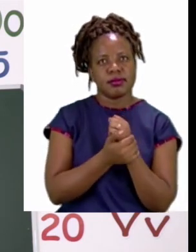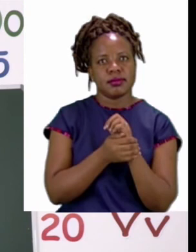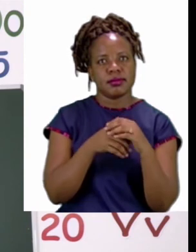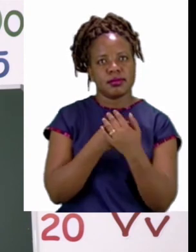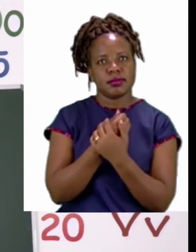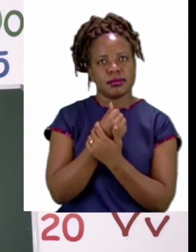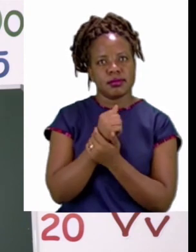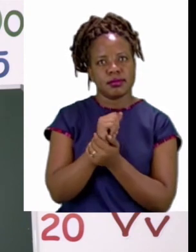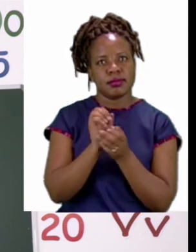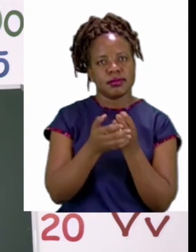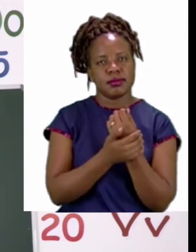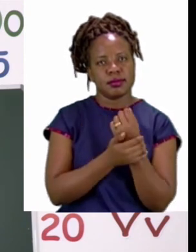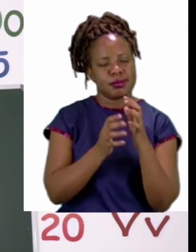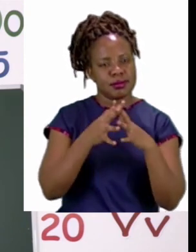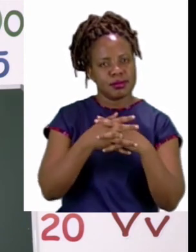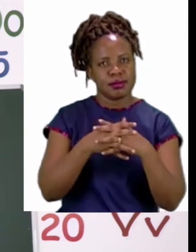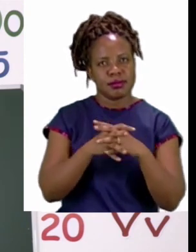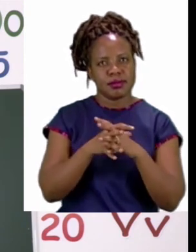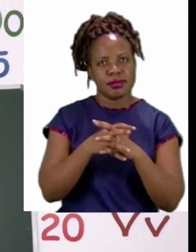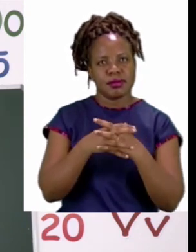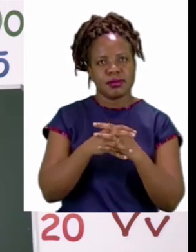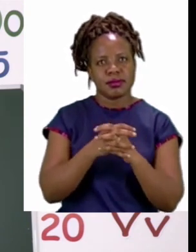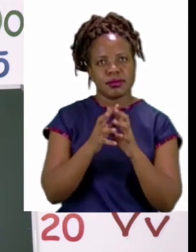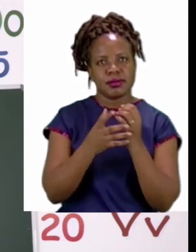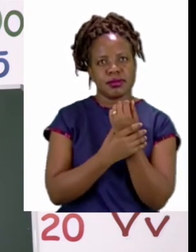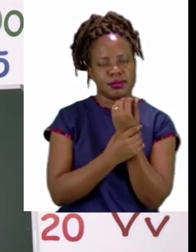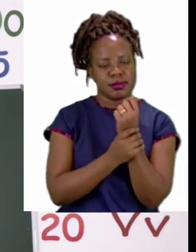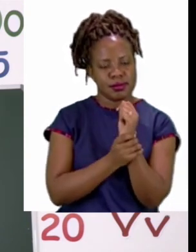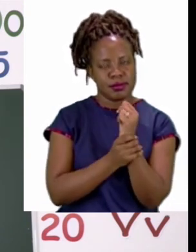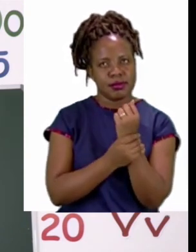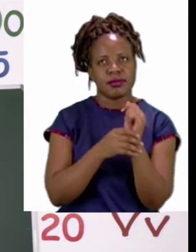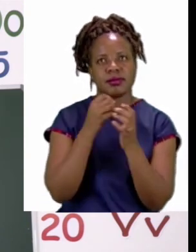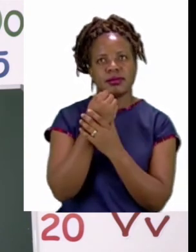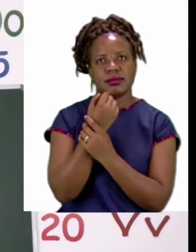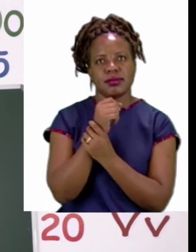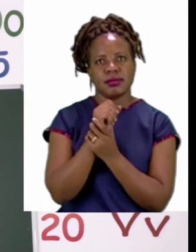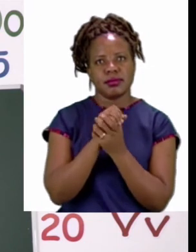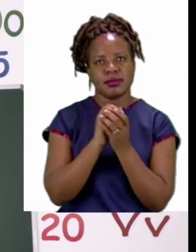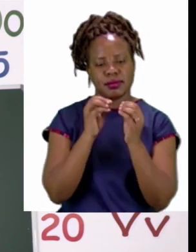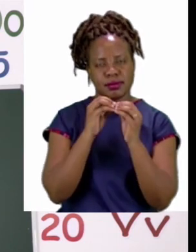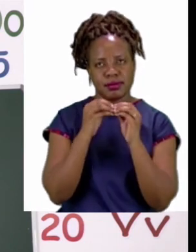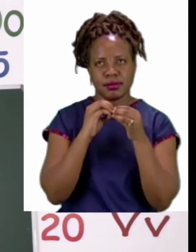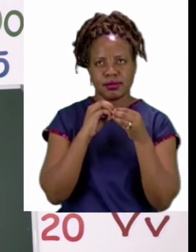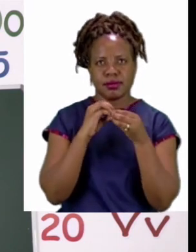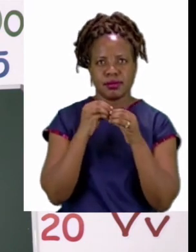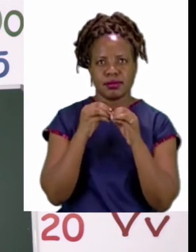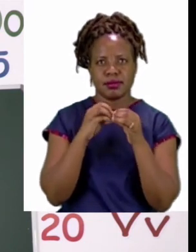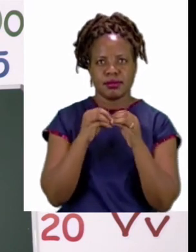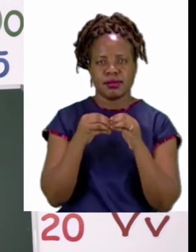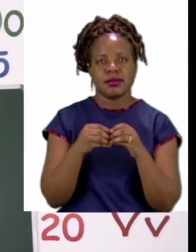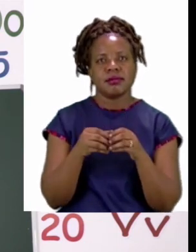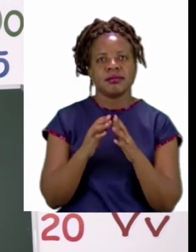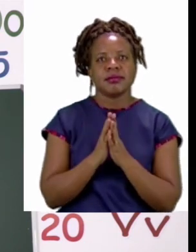very good, in between your fingers, on your wrists, and your fingertips. Good